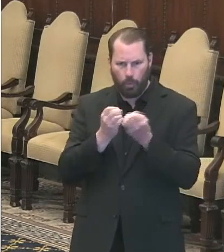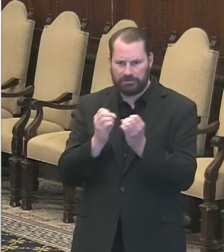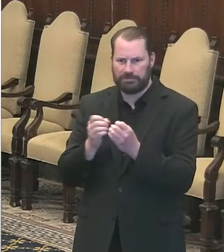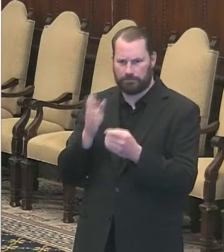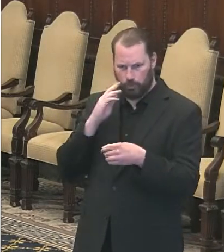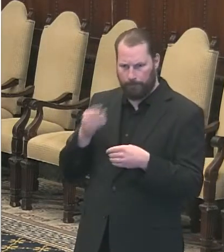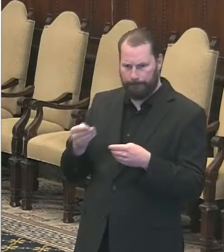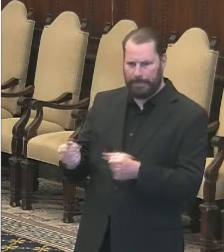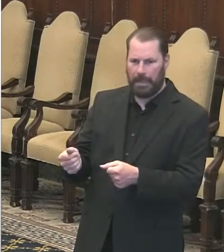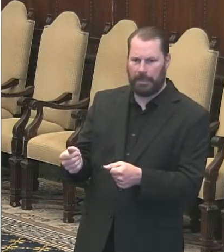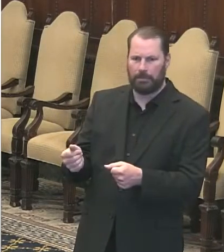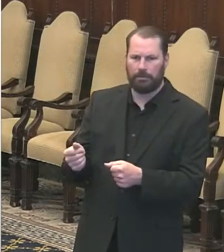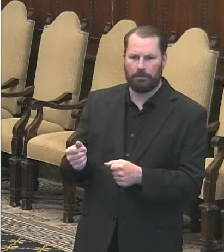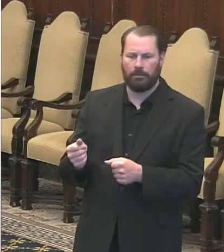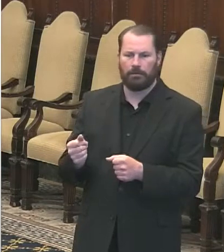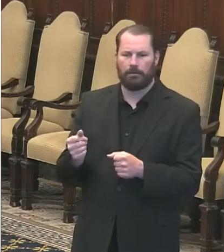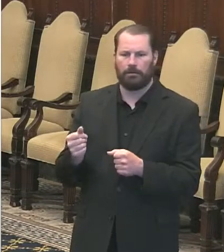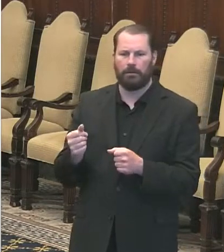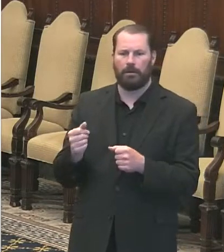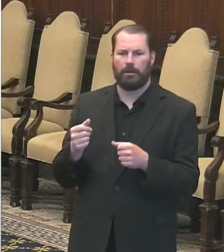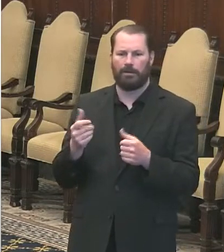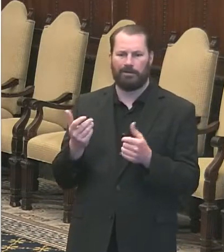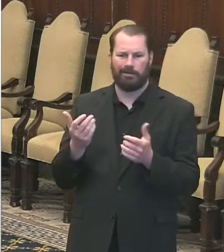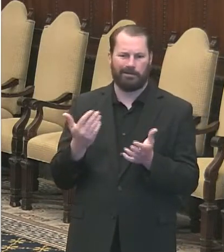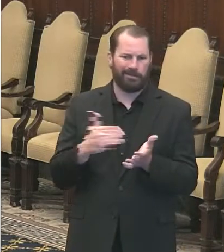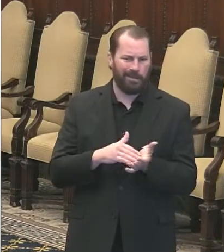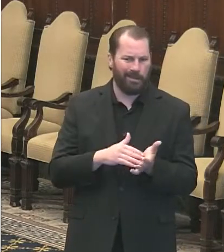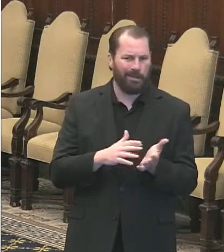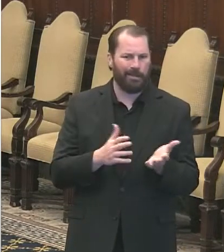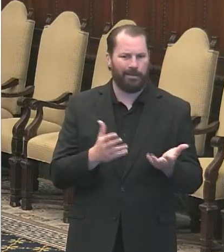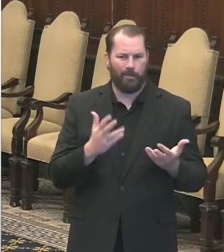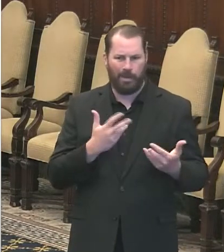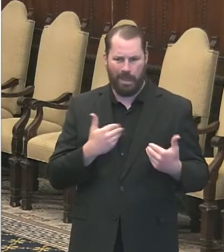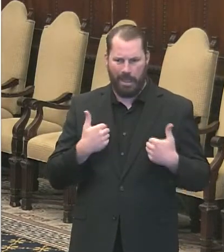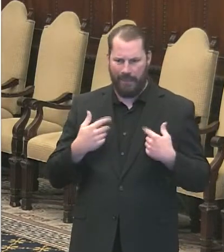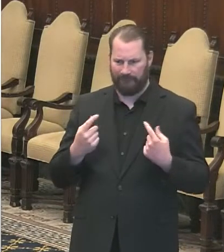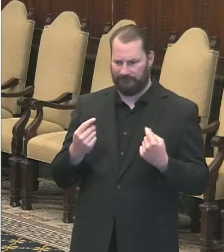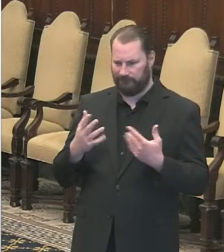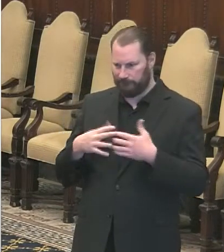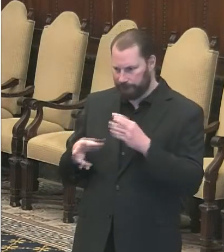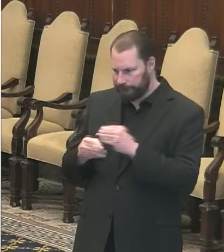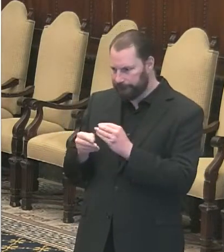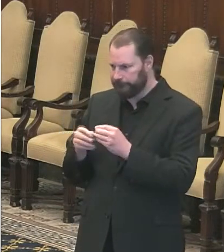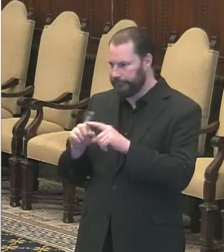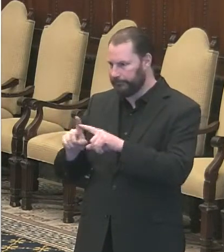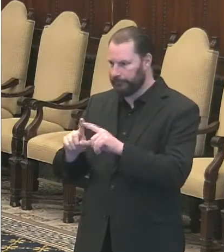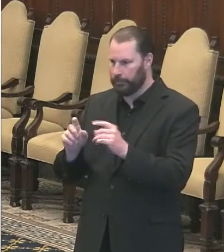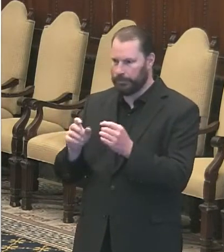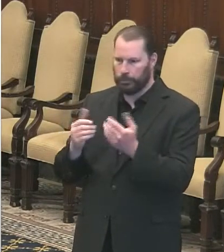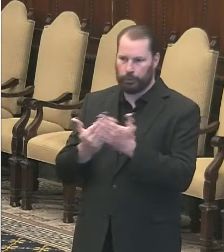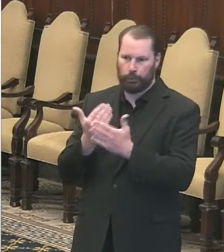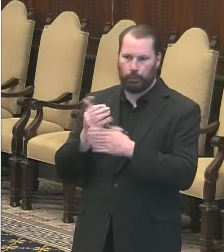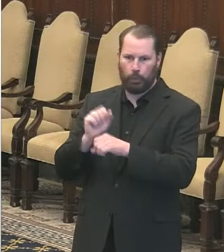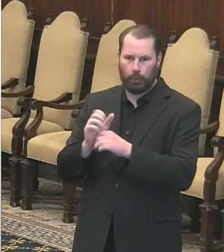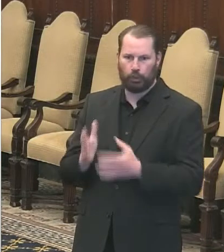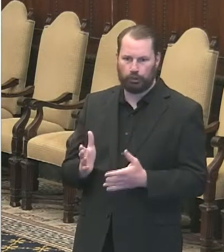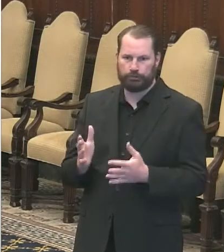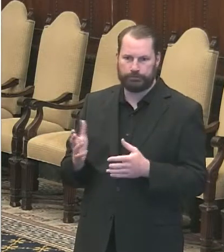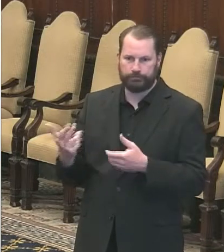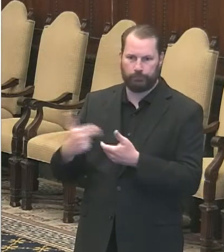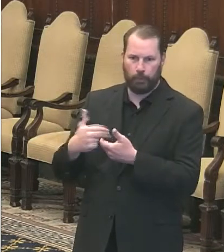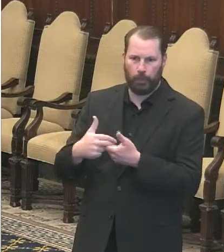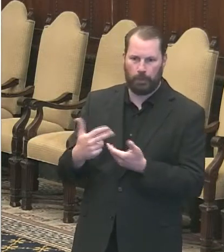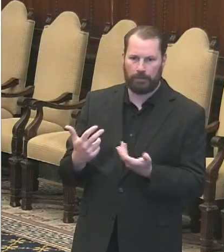then you have, again, Michael, you have all kinds of additional workers. Yeah, thank you, Mayor. So the